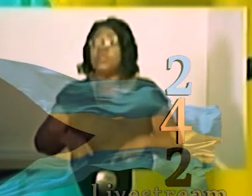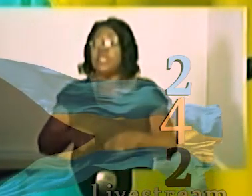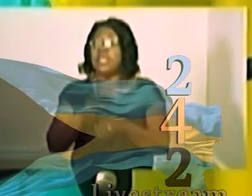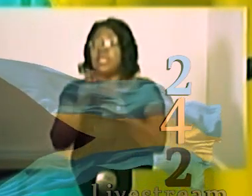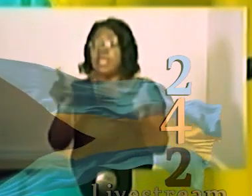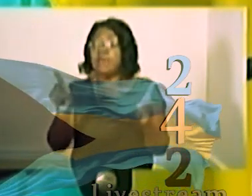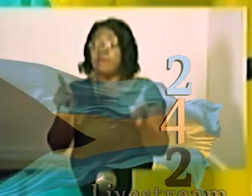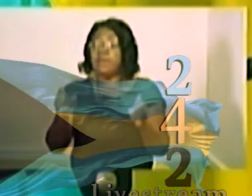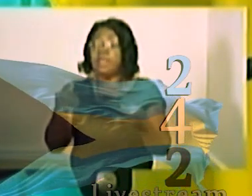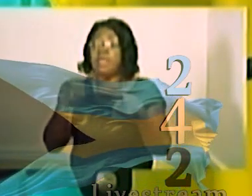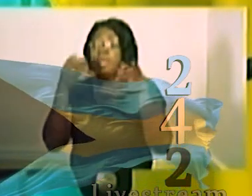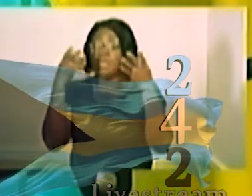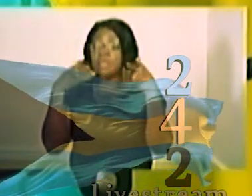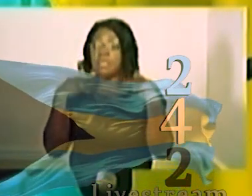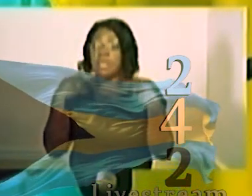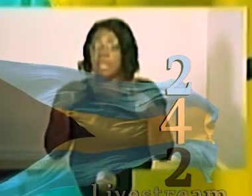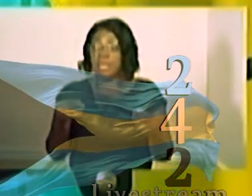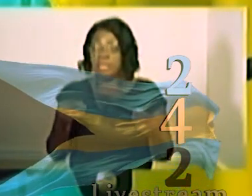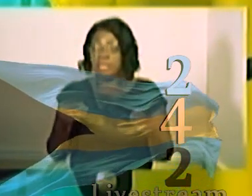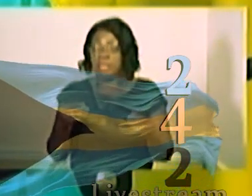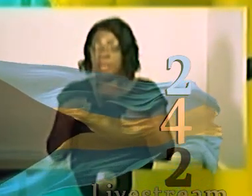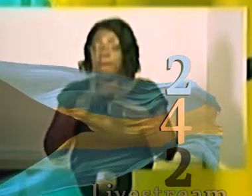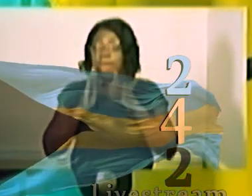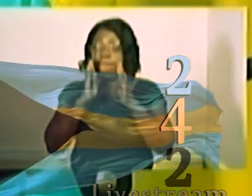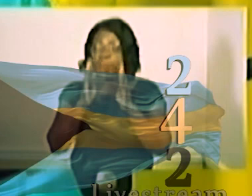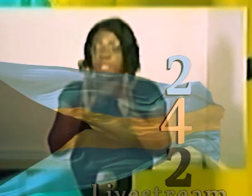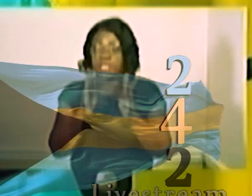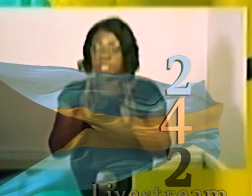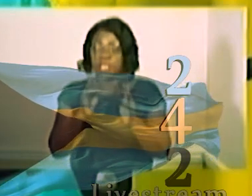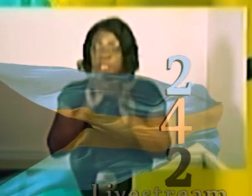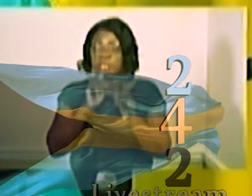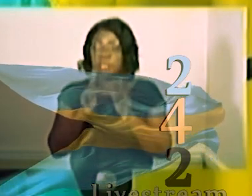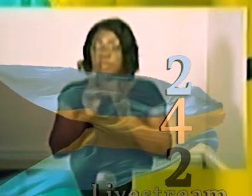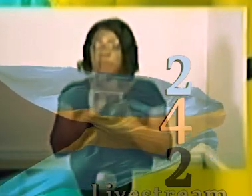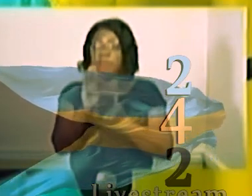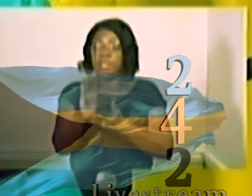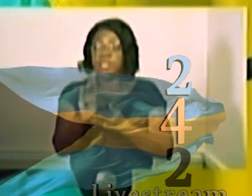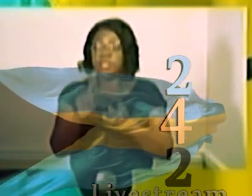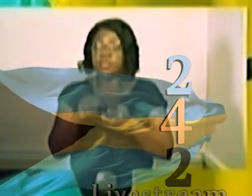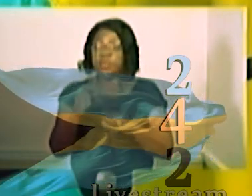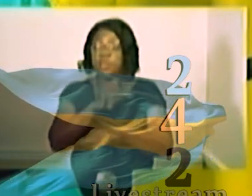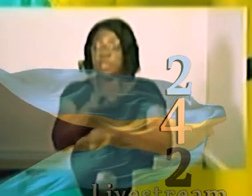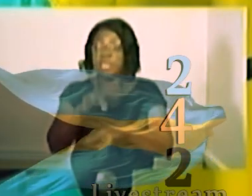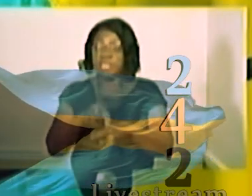which I would then appoint a new Minister of Health